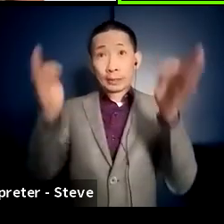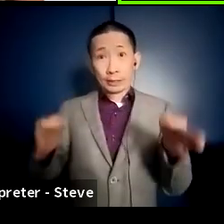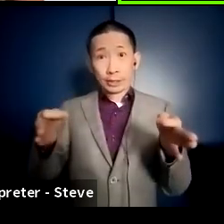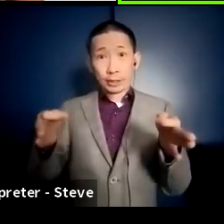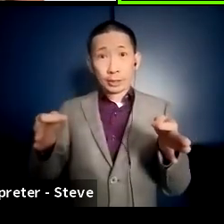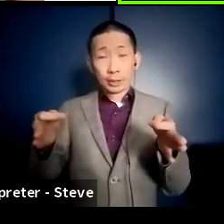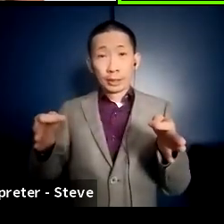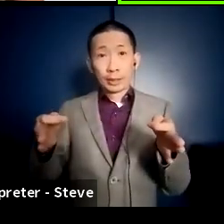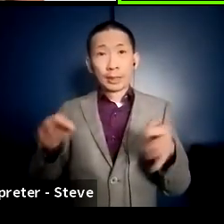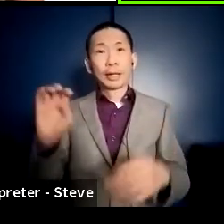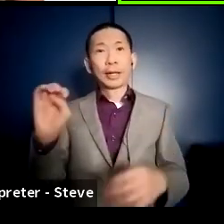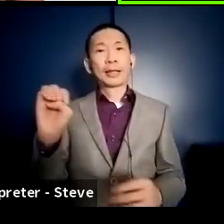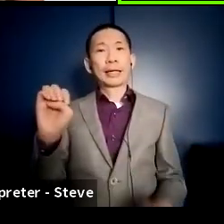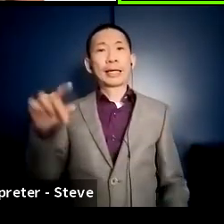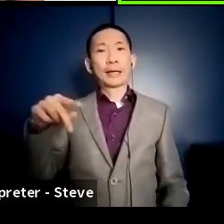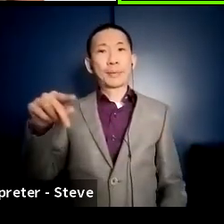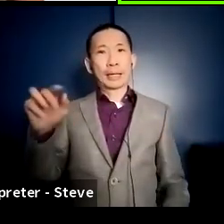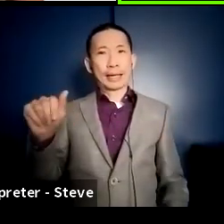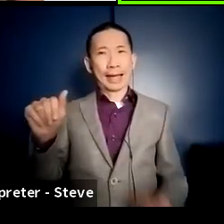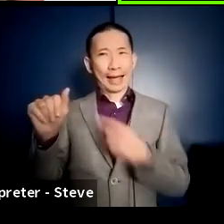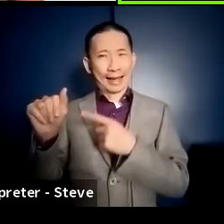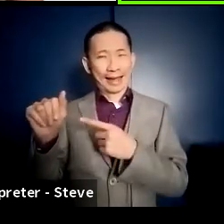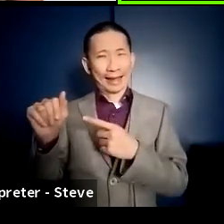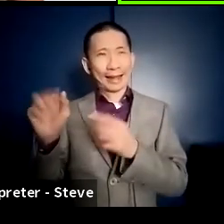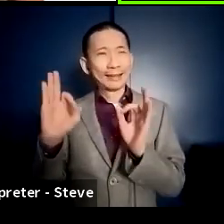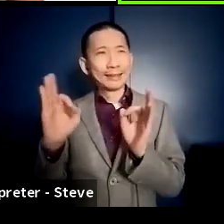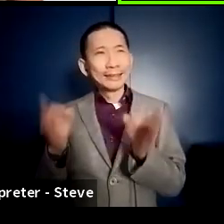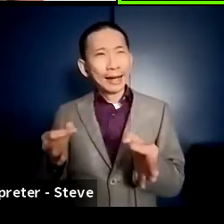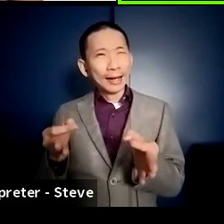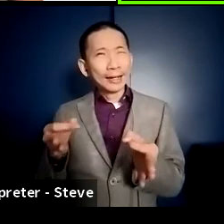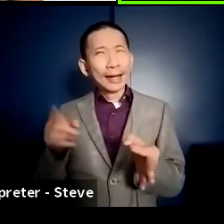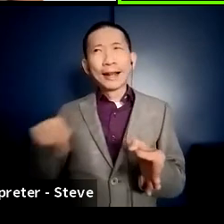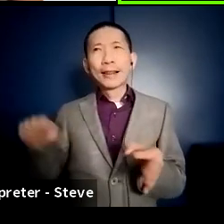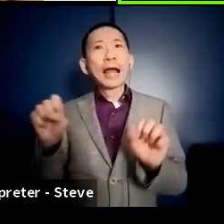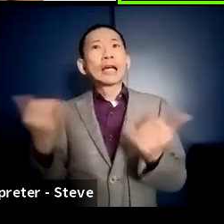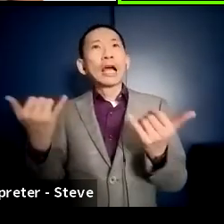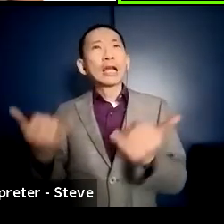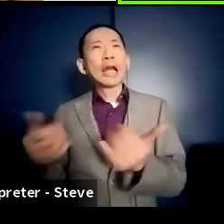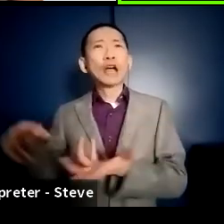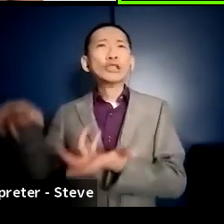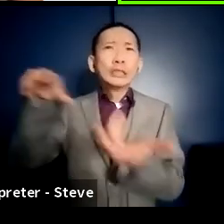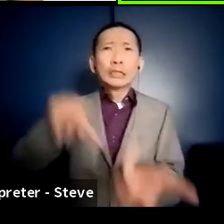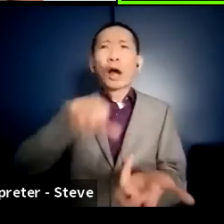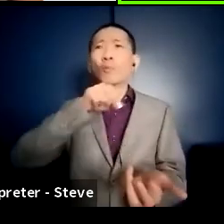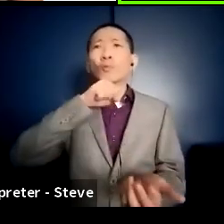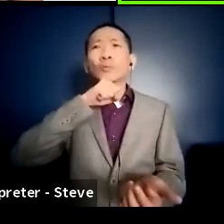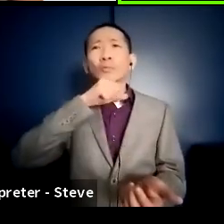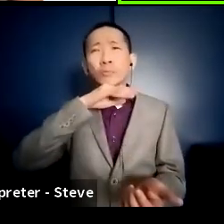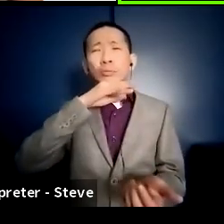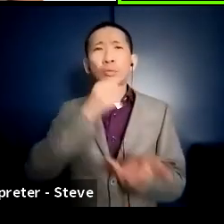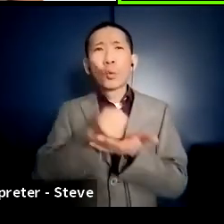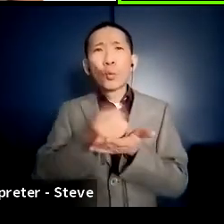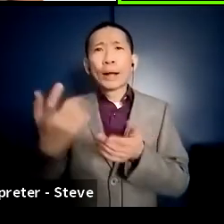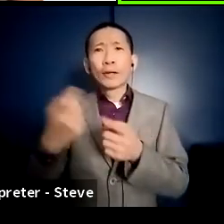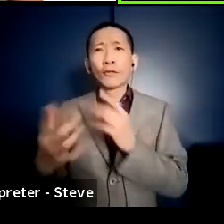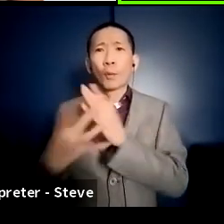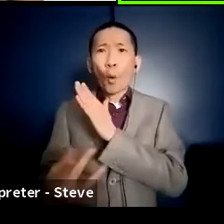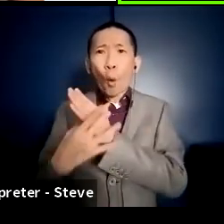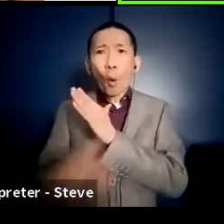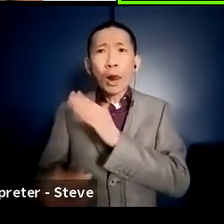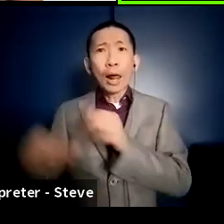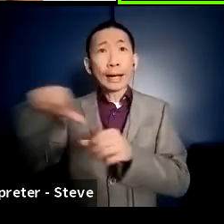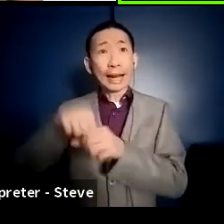the EPA decided that they could now dump waste from oil and gas